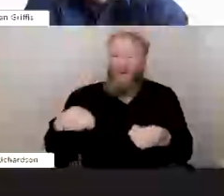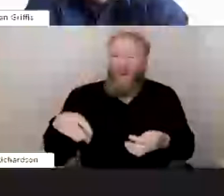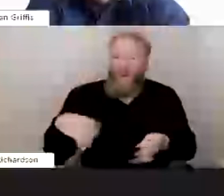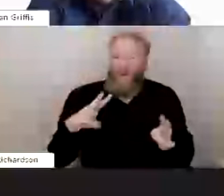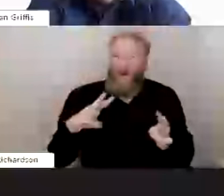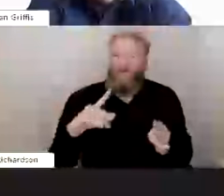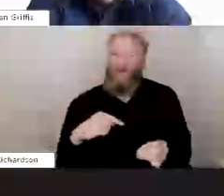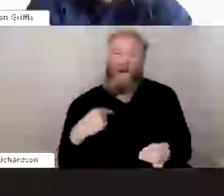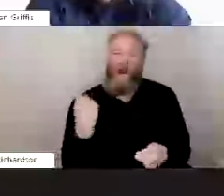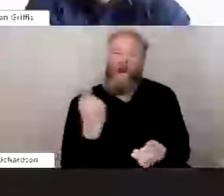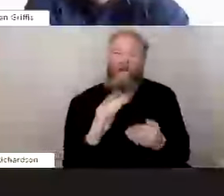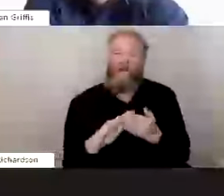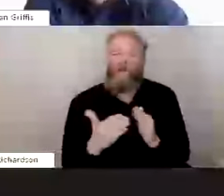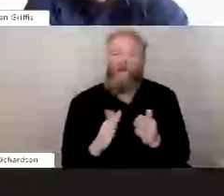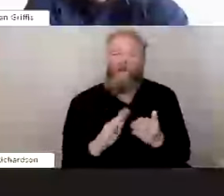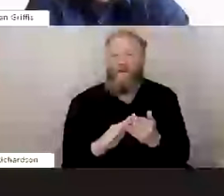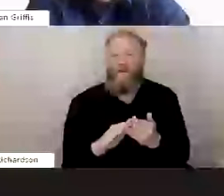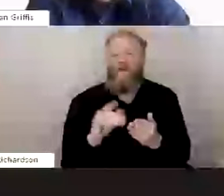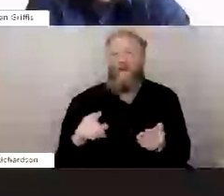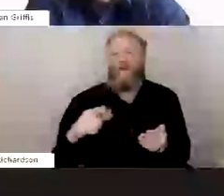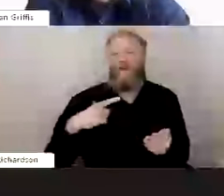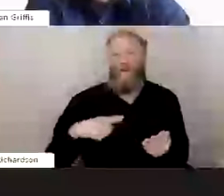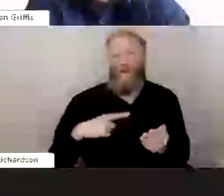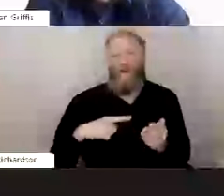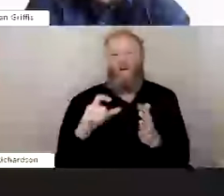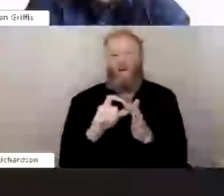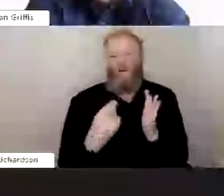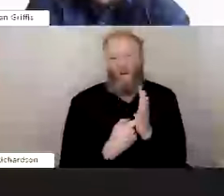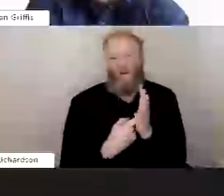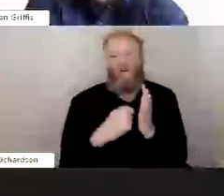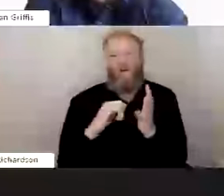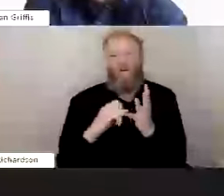So that is why Dr. Scott's book is